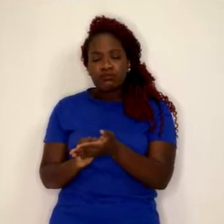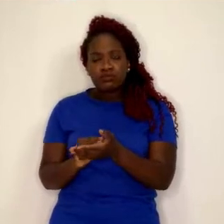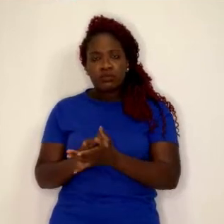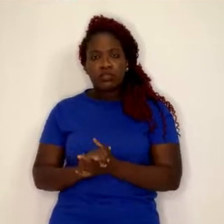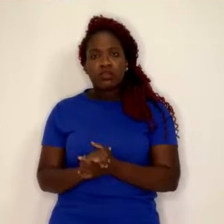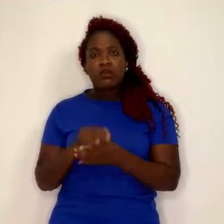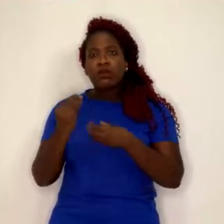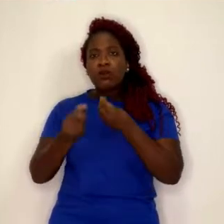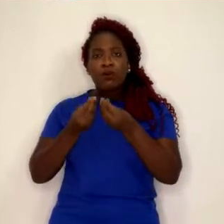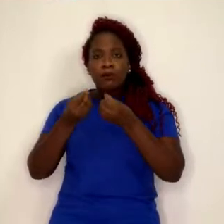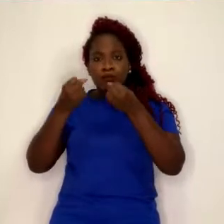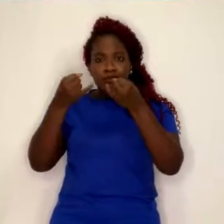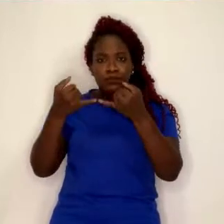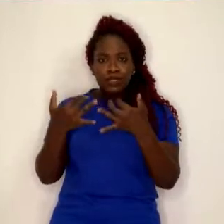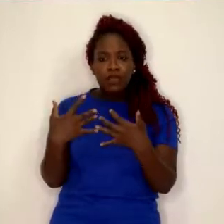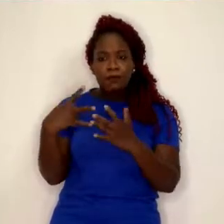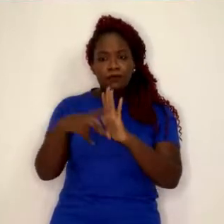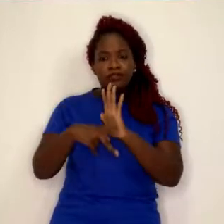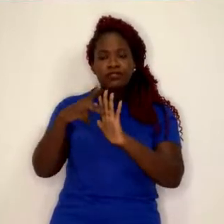it a lack of management?